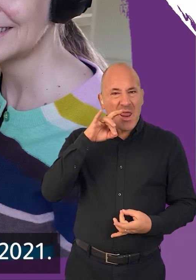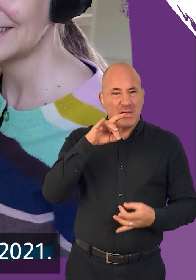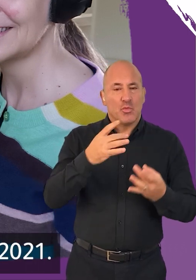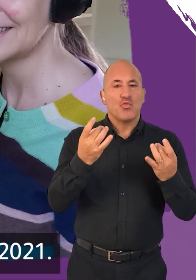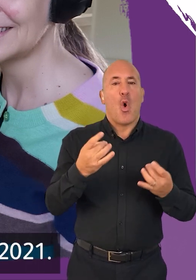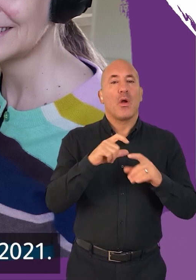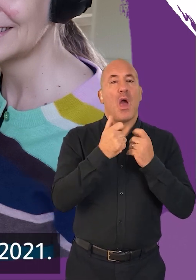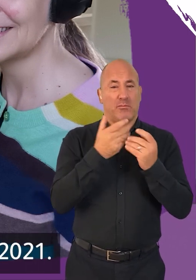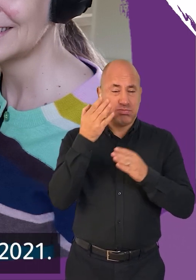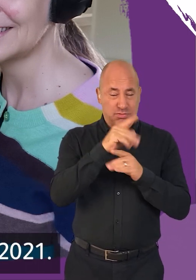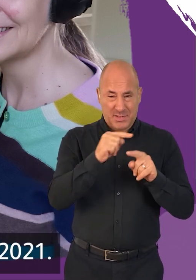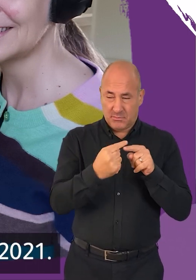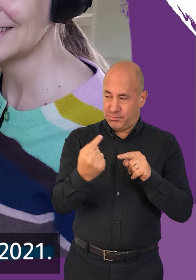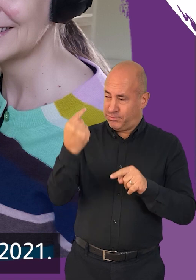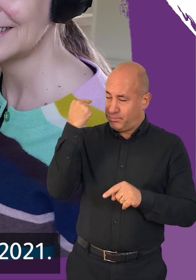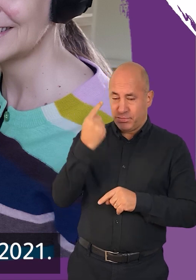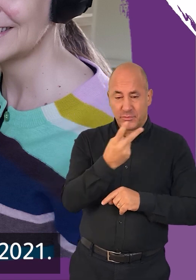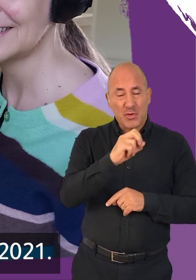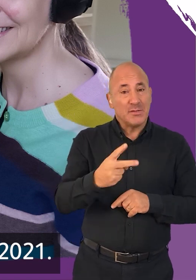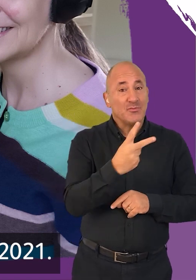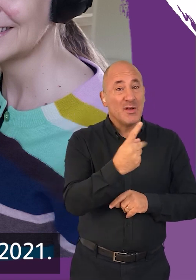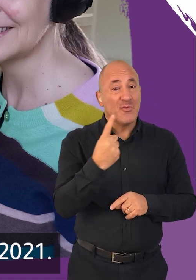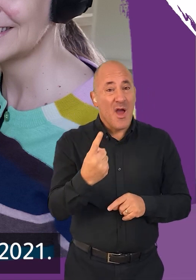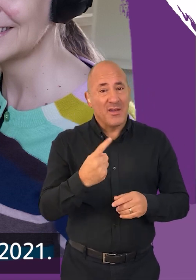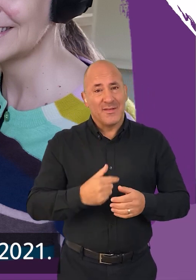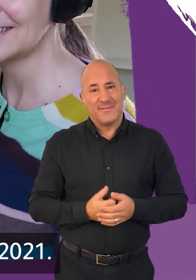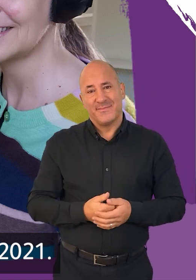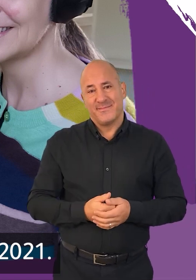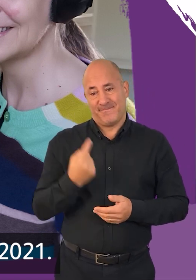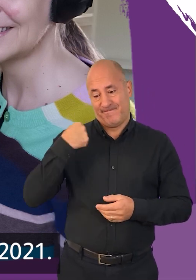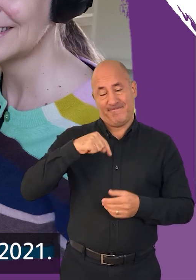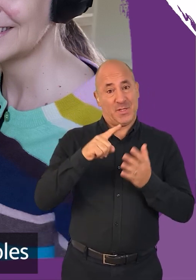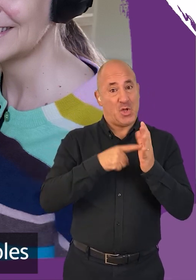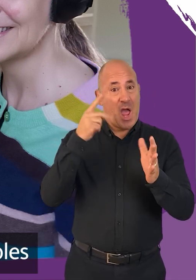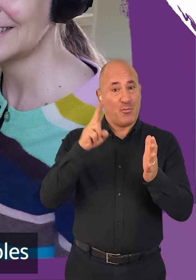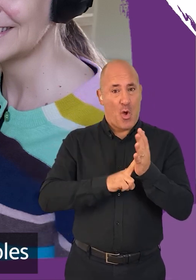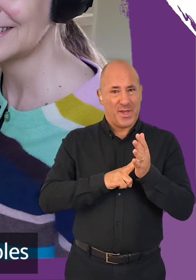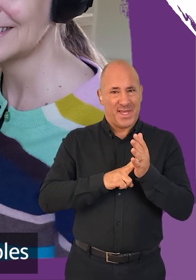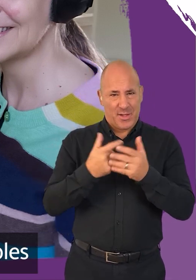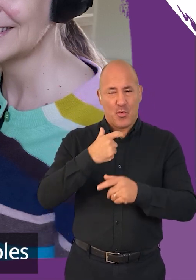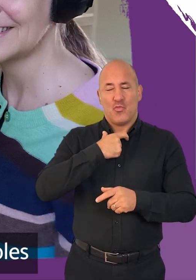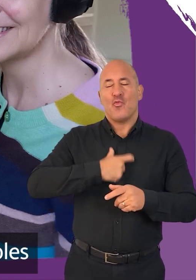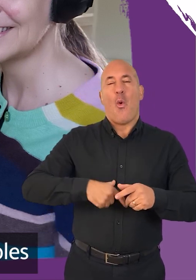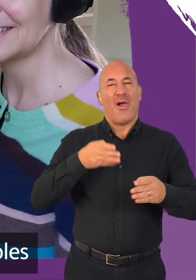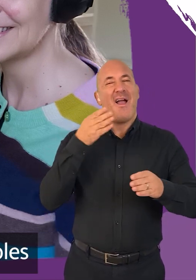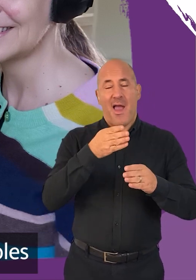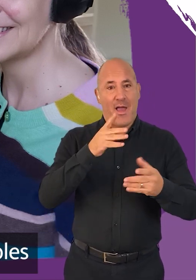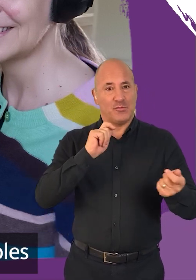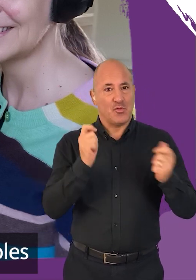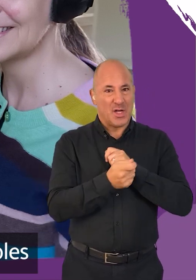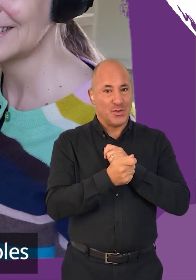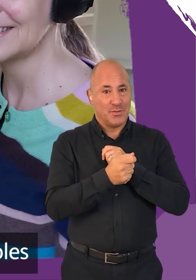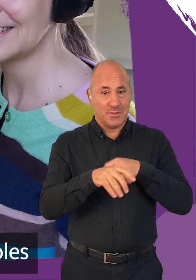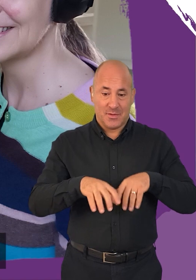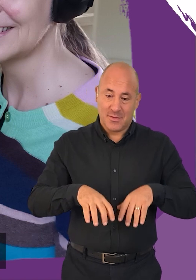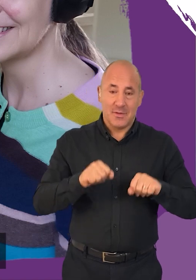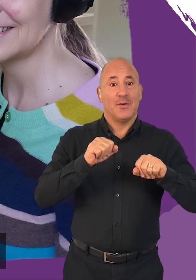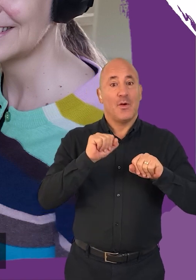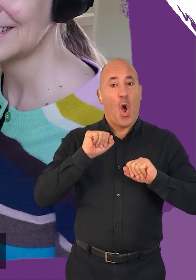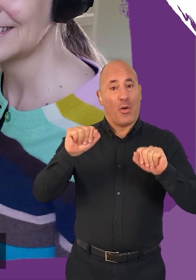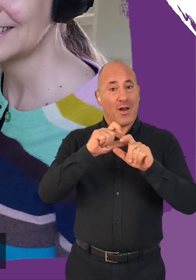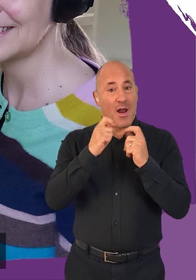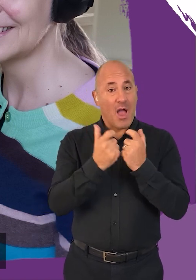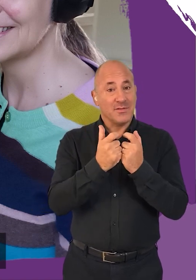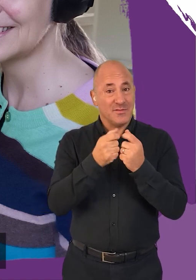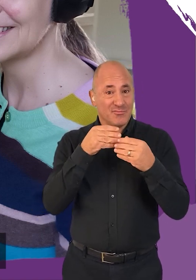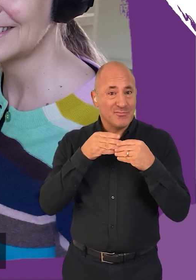telephone Pilates and yoga classes since 2021. In January of this year, she swapped roles and started